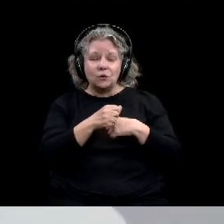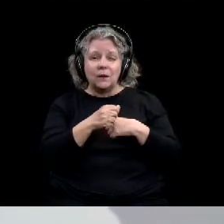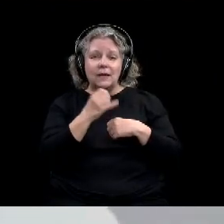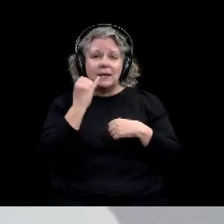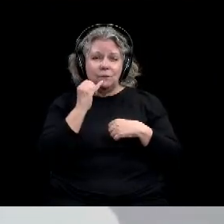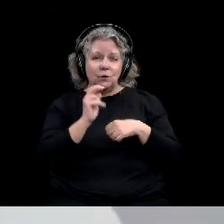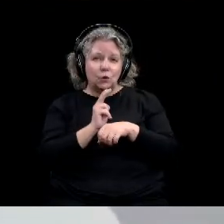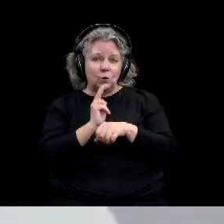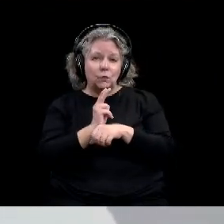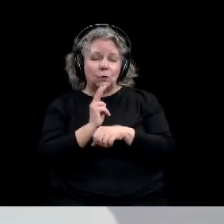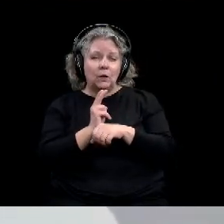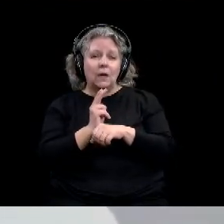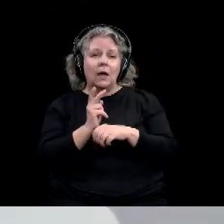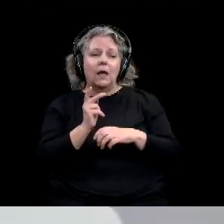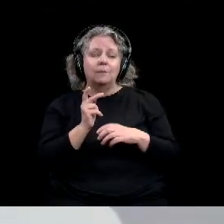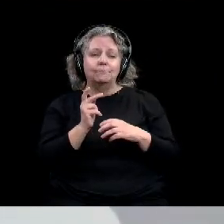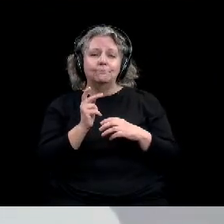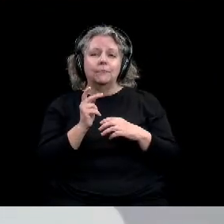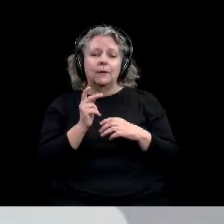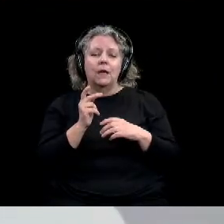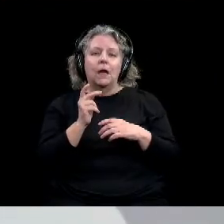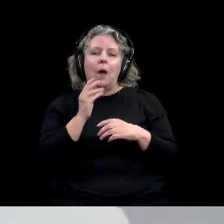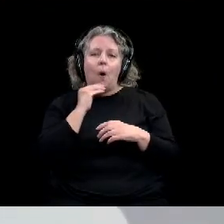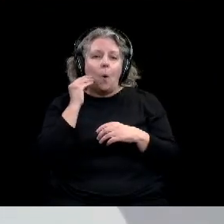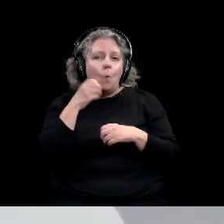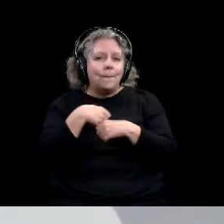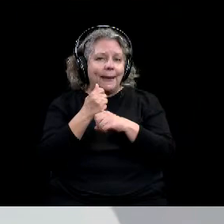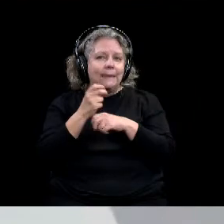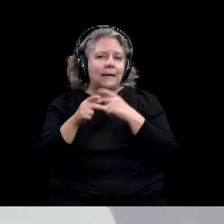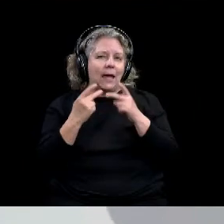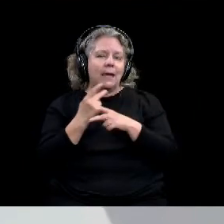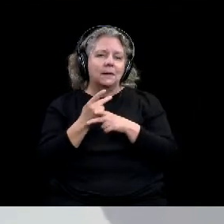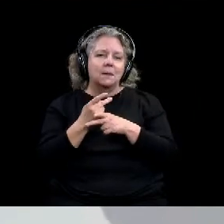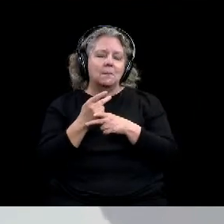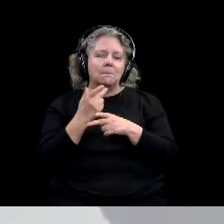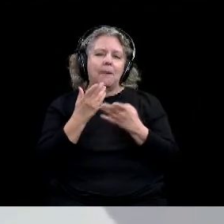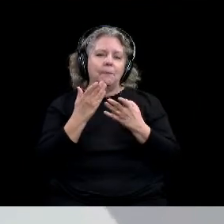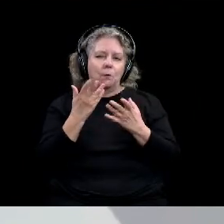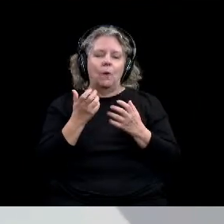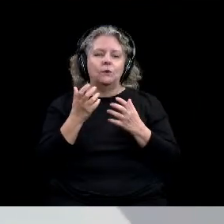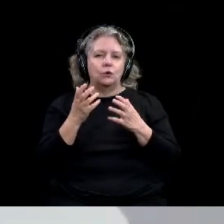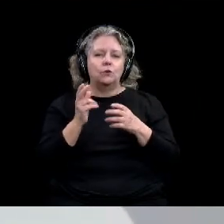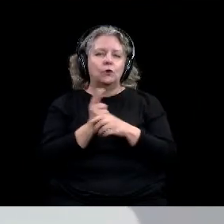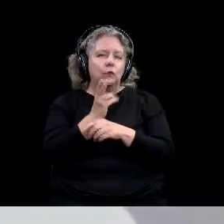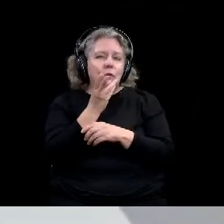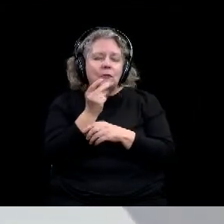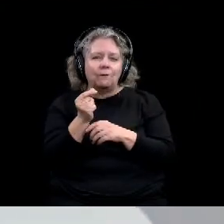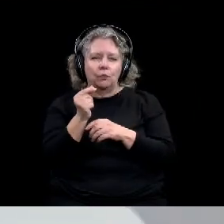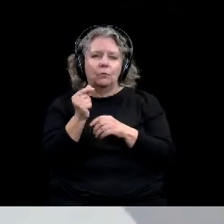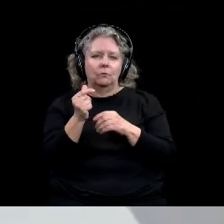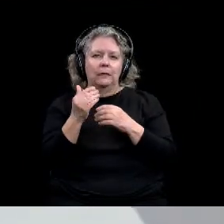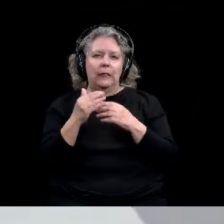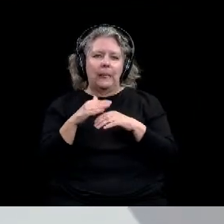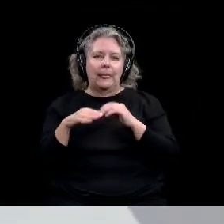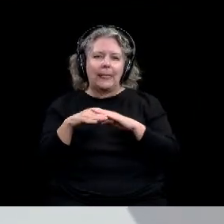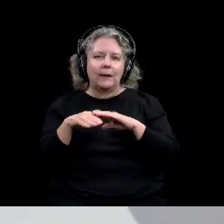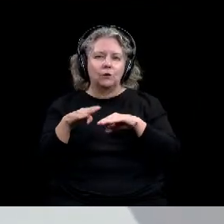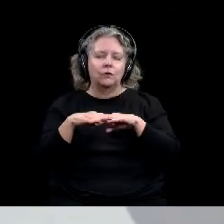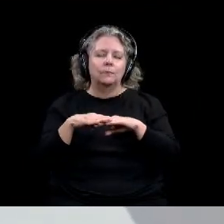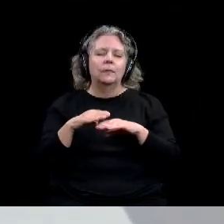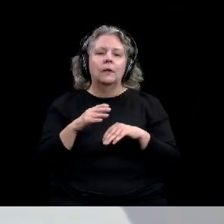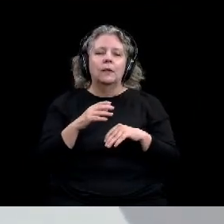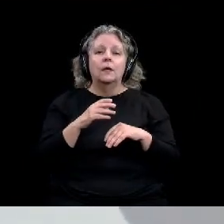other question is one about medications, prescription medications or over-the-counter medications, and